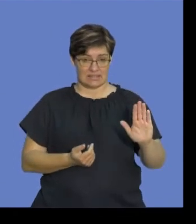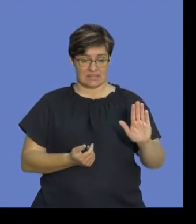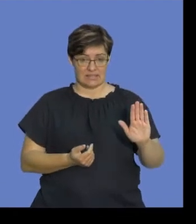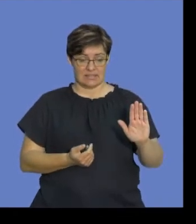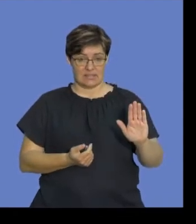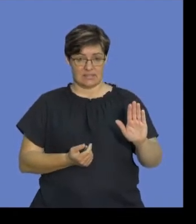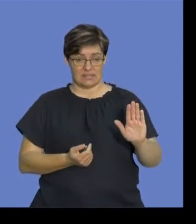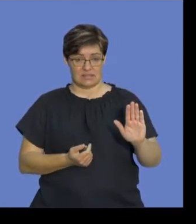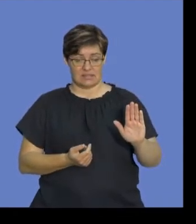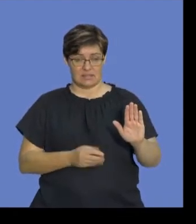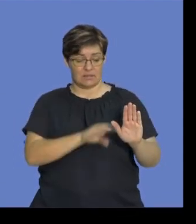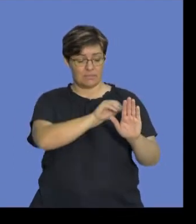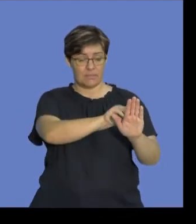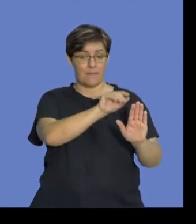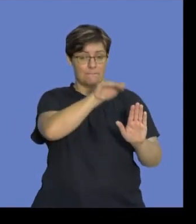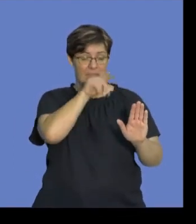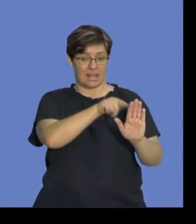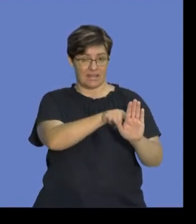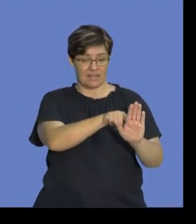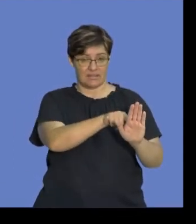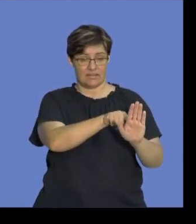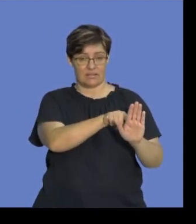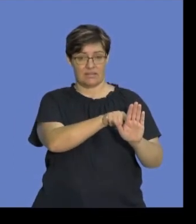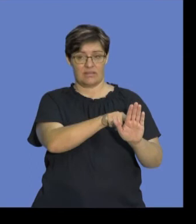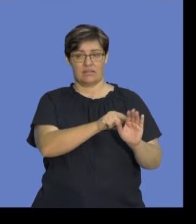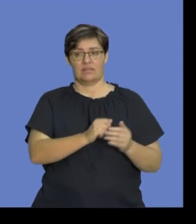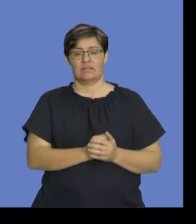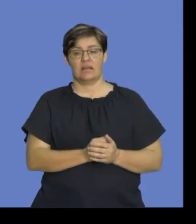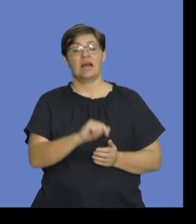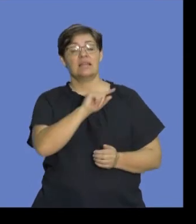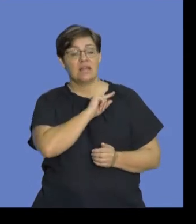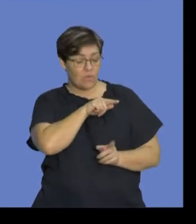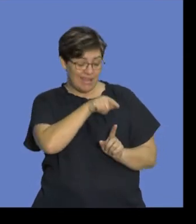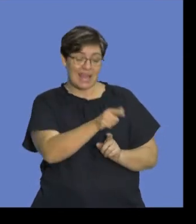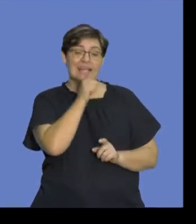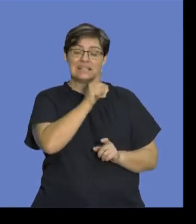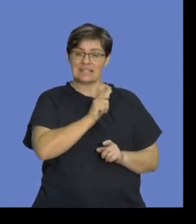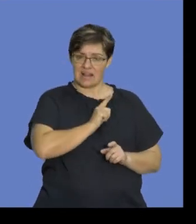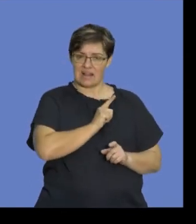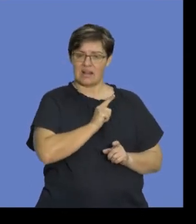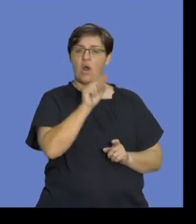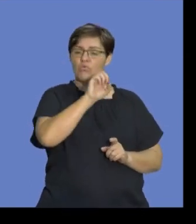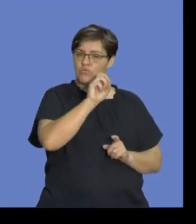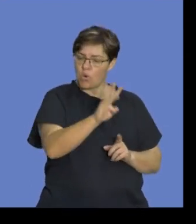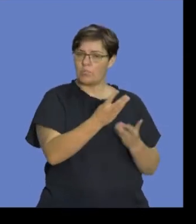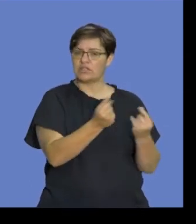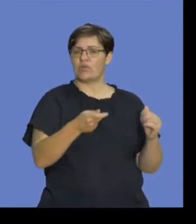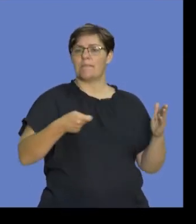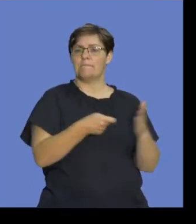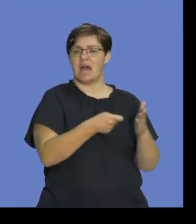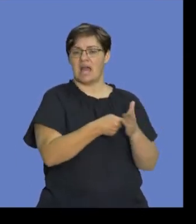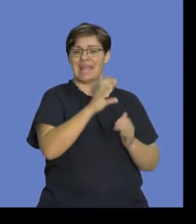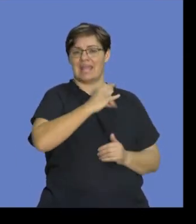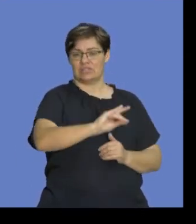to raw material stock with your entry bank. And therefore, it tells you that that's your raw materials purchased